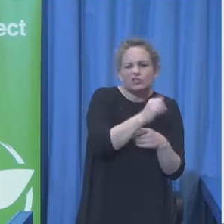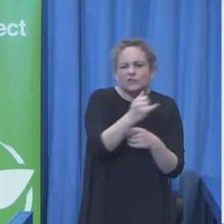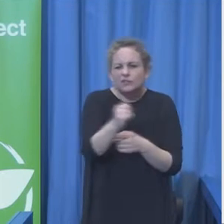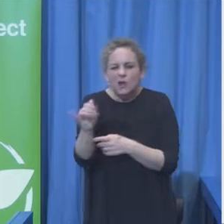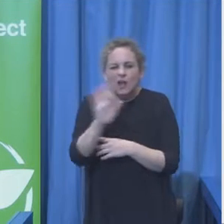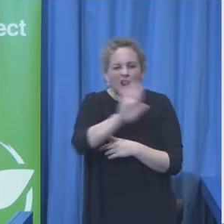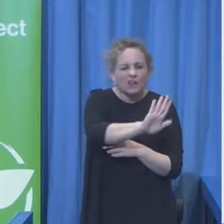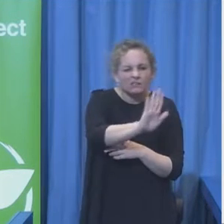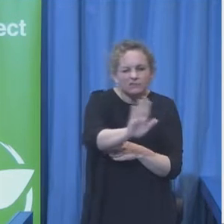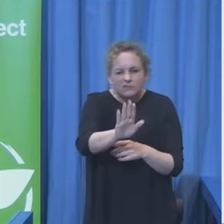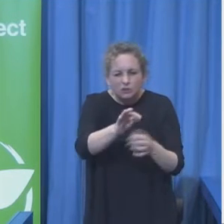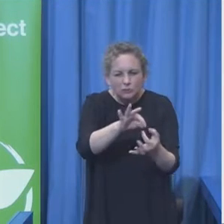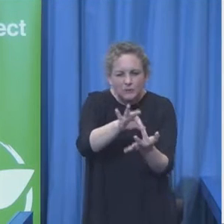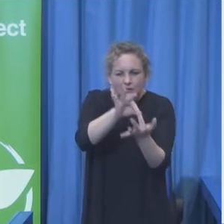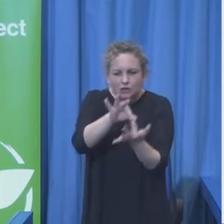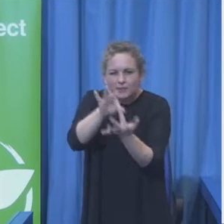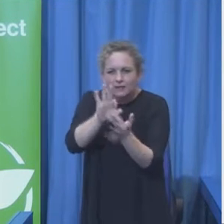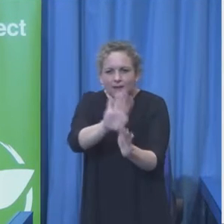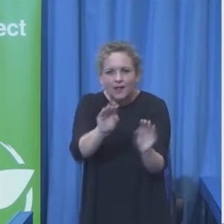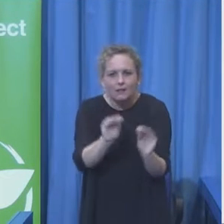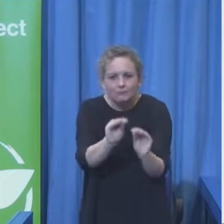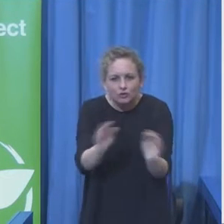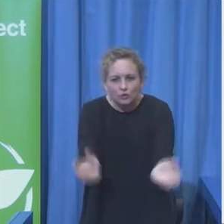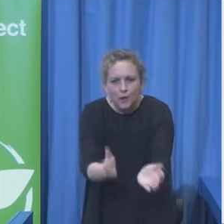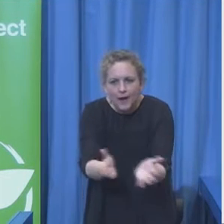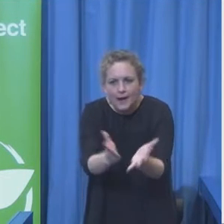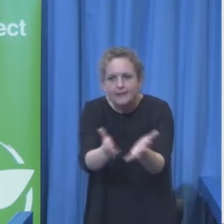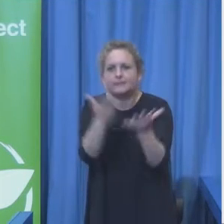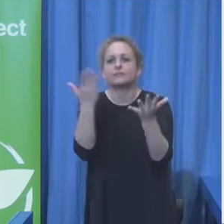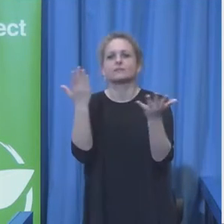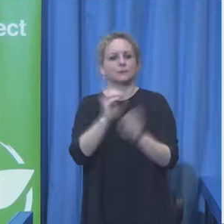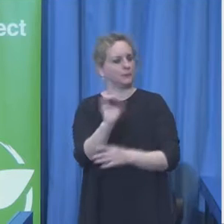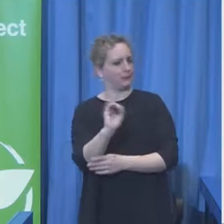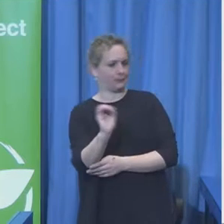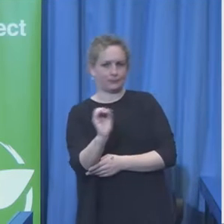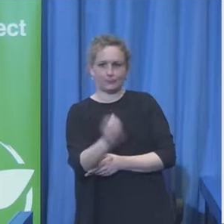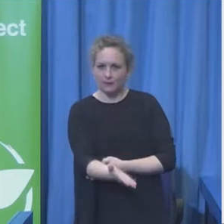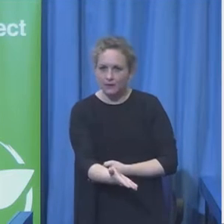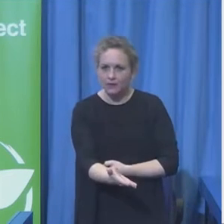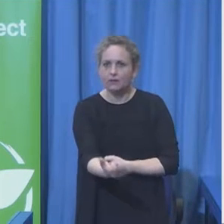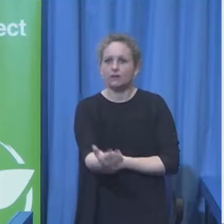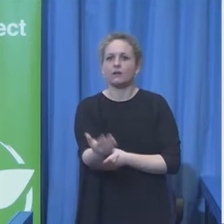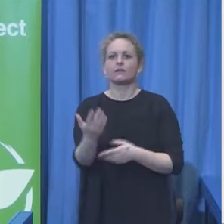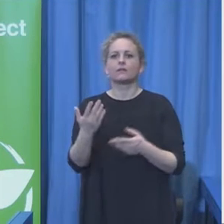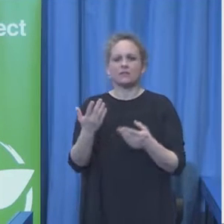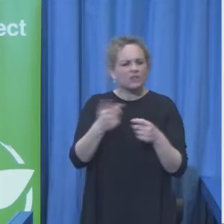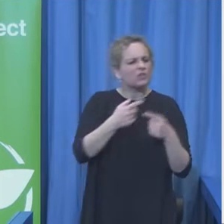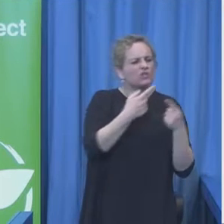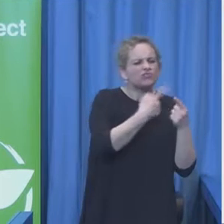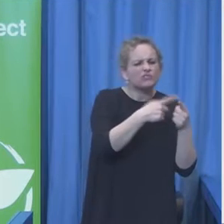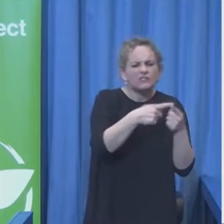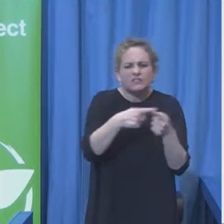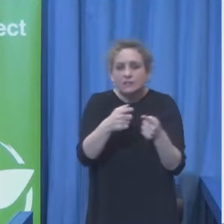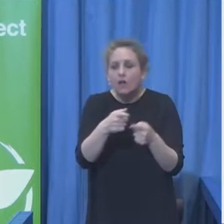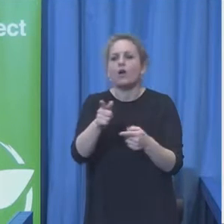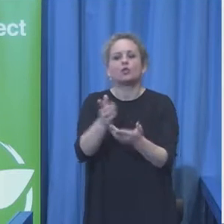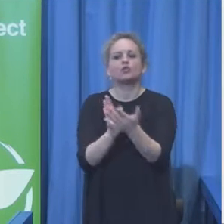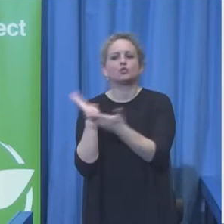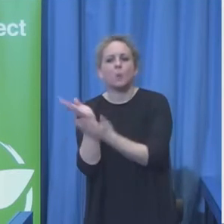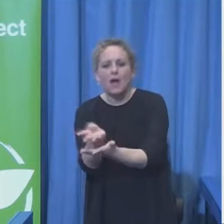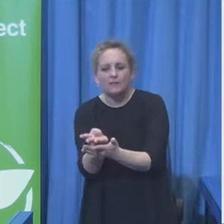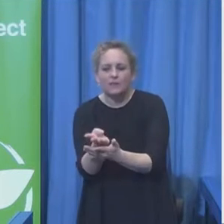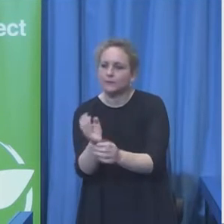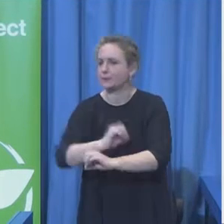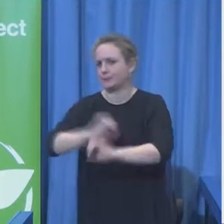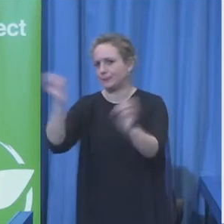have good job-seeking services, so they don't really exist much in the United States to help people with disabilities find jobs. Of